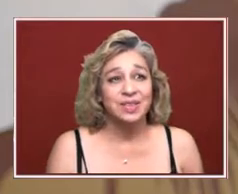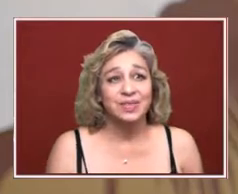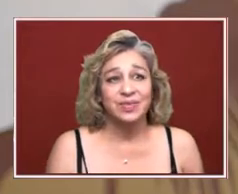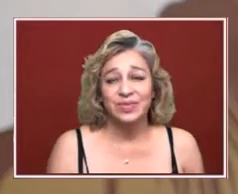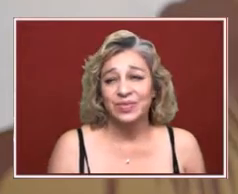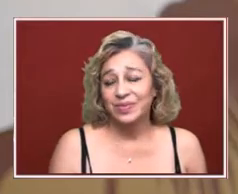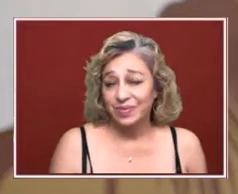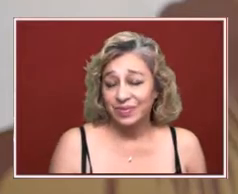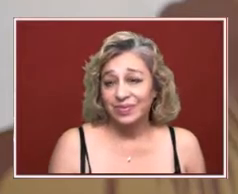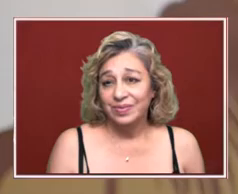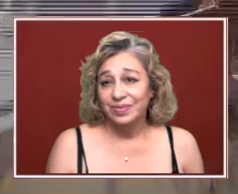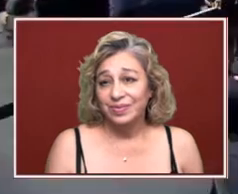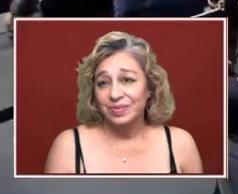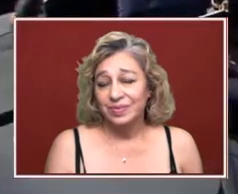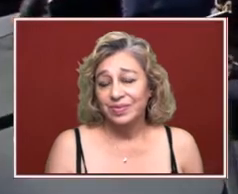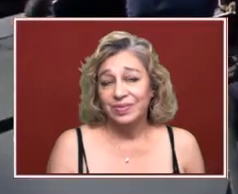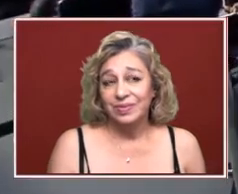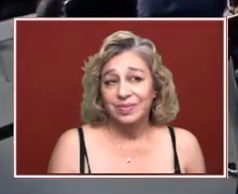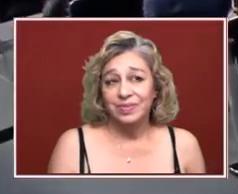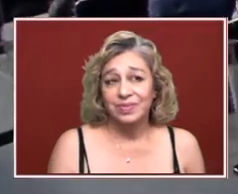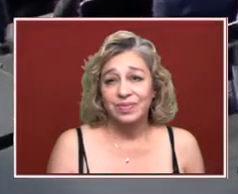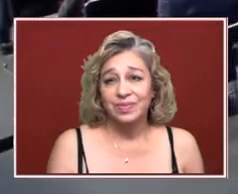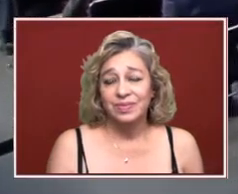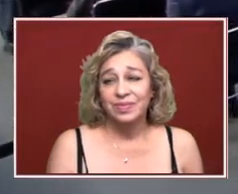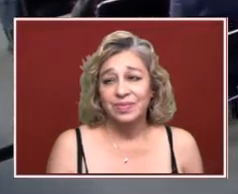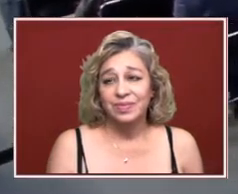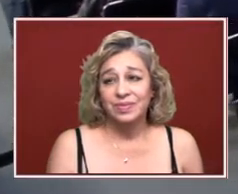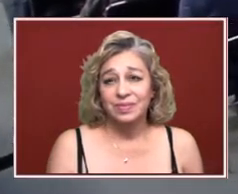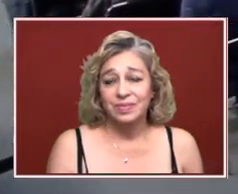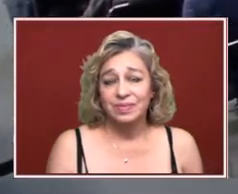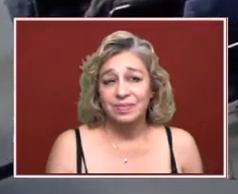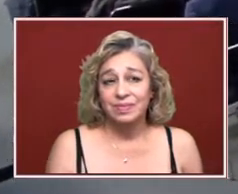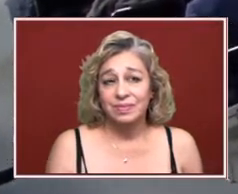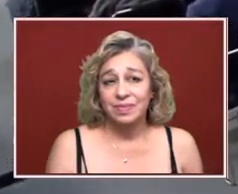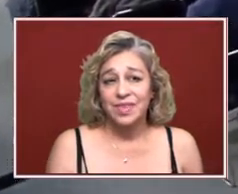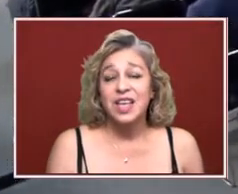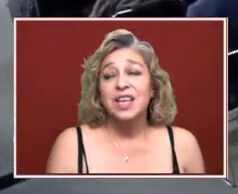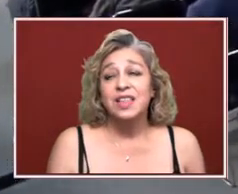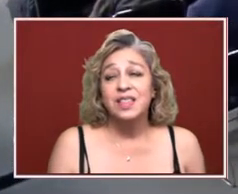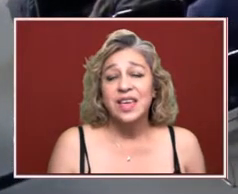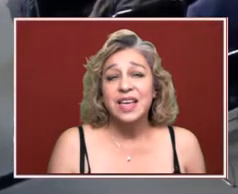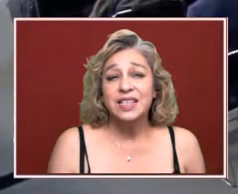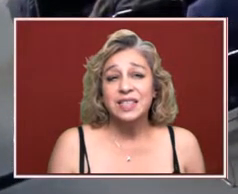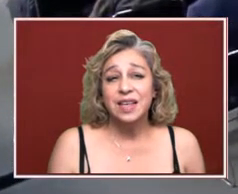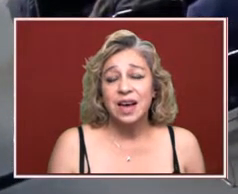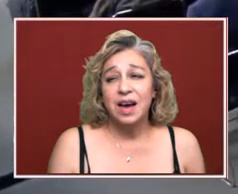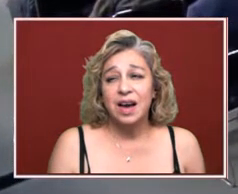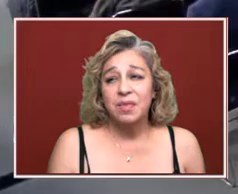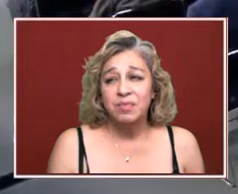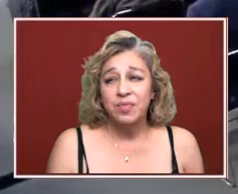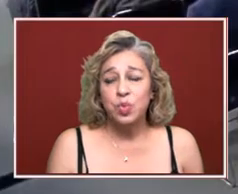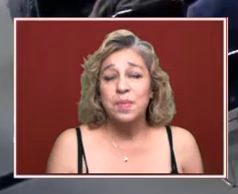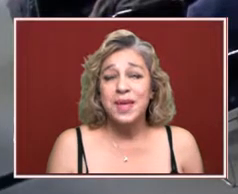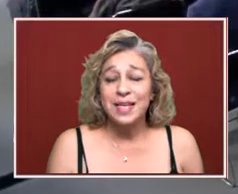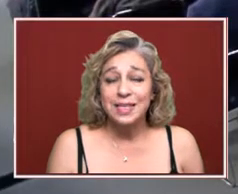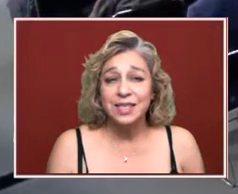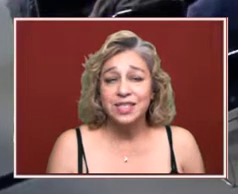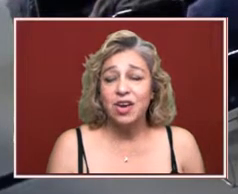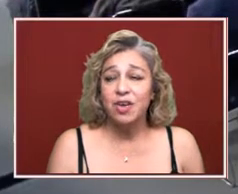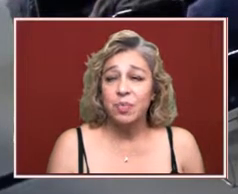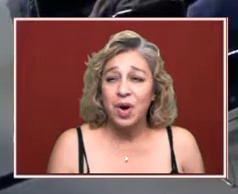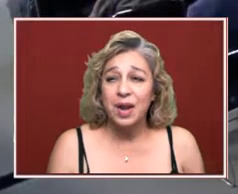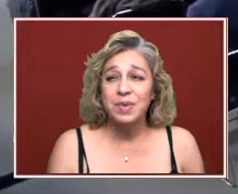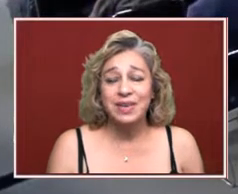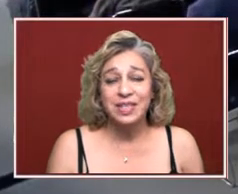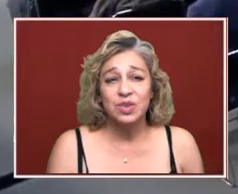dollars. Esas remesas son la principal fuente de ingresos. These remittances